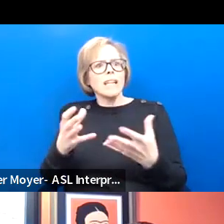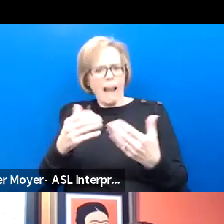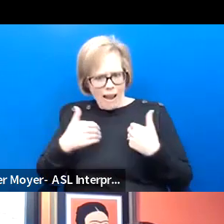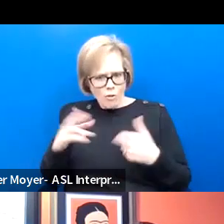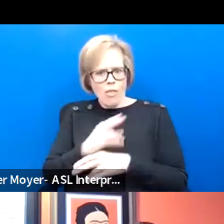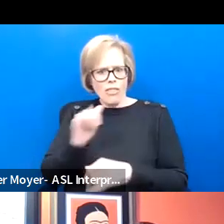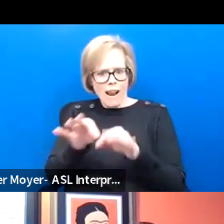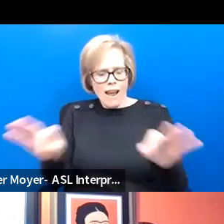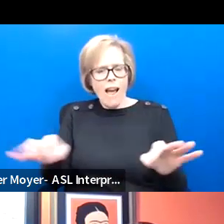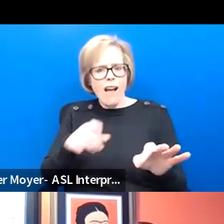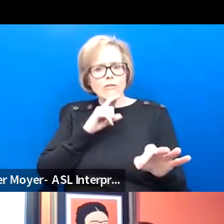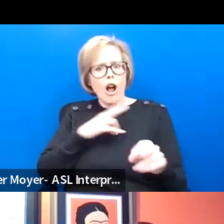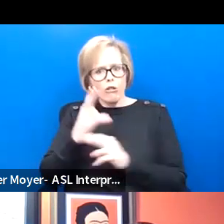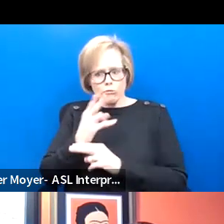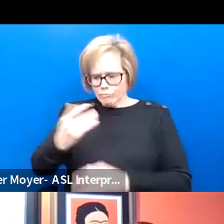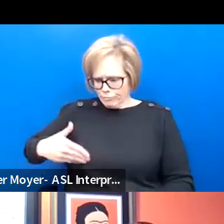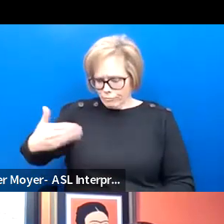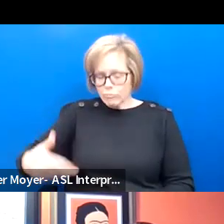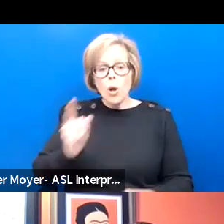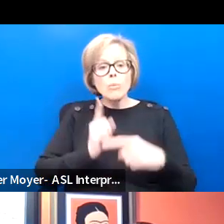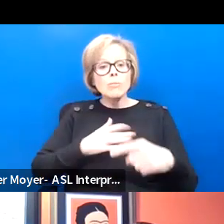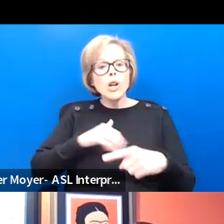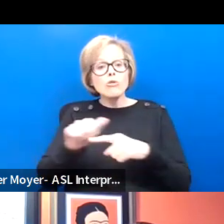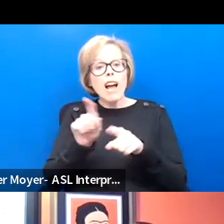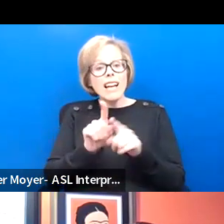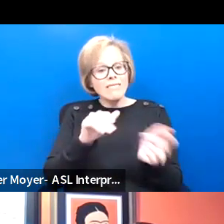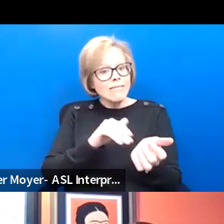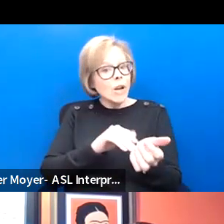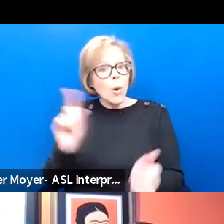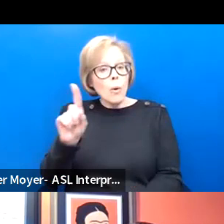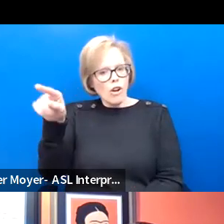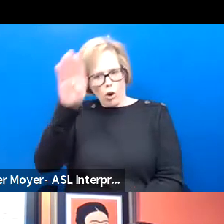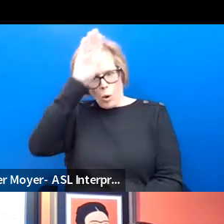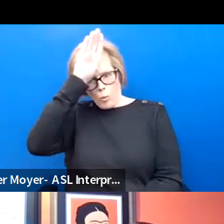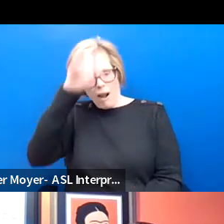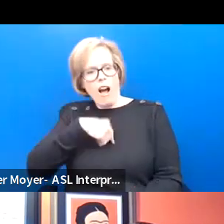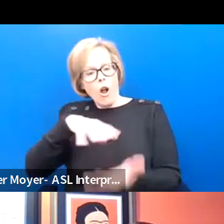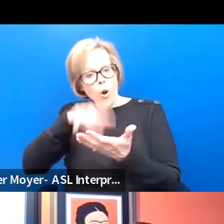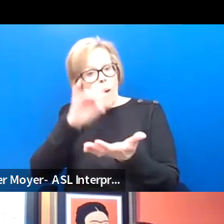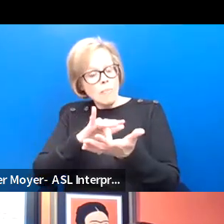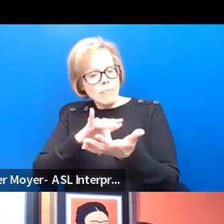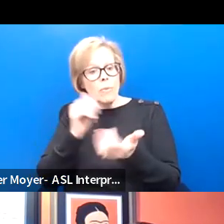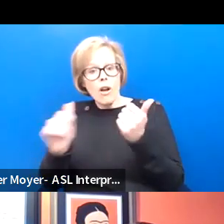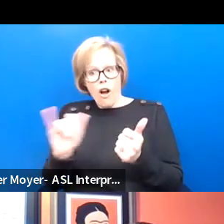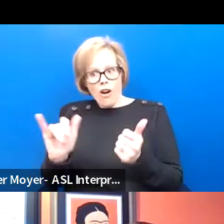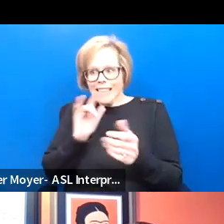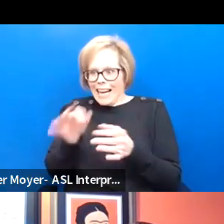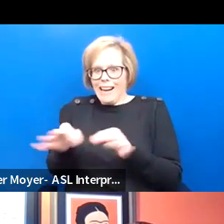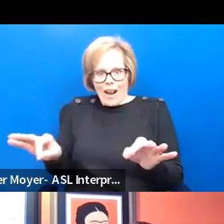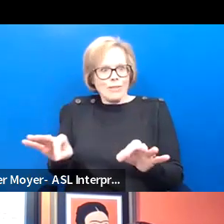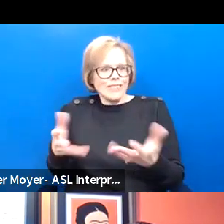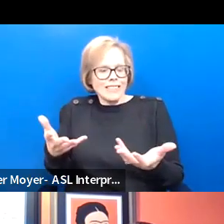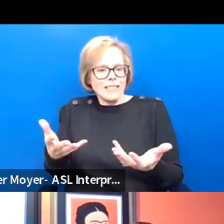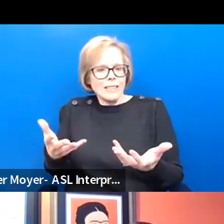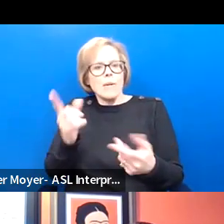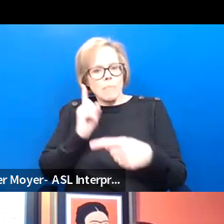often. Also, my training for being a physician was in Cuba, so I learned medicine, which is also a language actually,